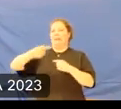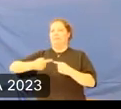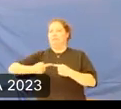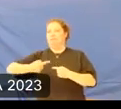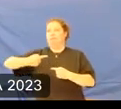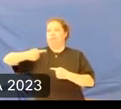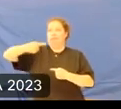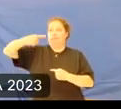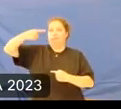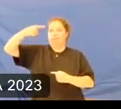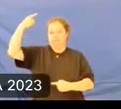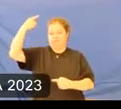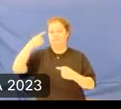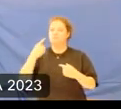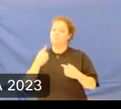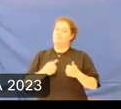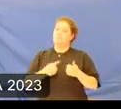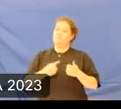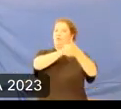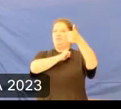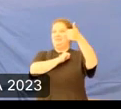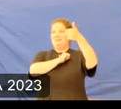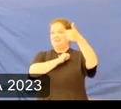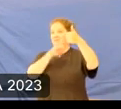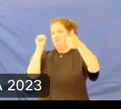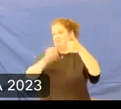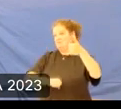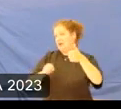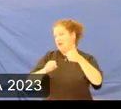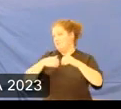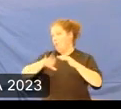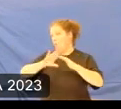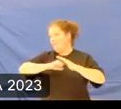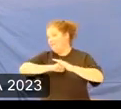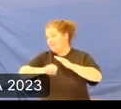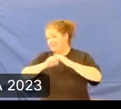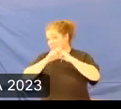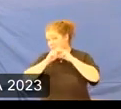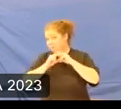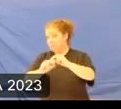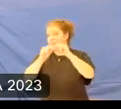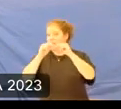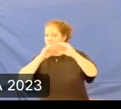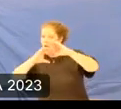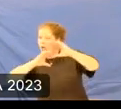so there's our first trick. And the first question you might ask is, you know, how many channels are there actually?